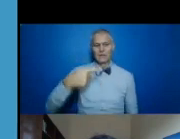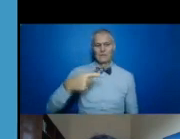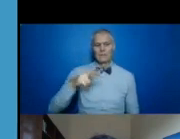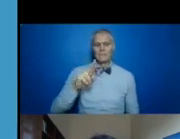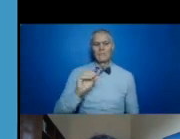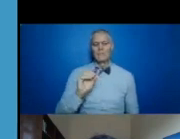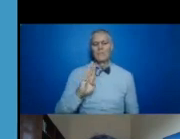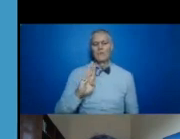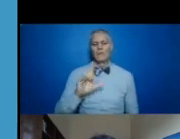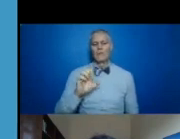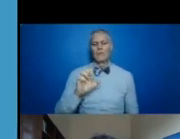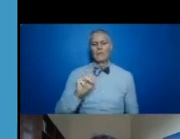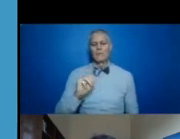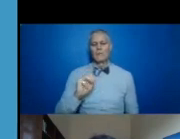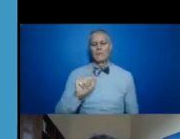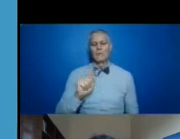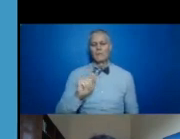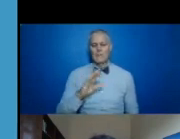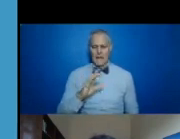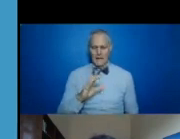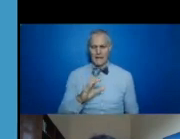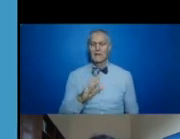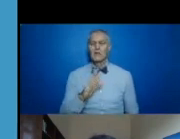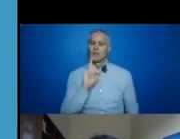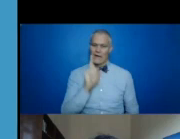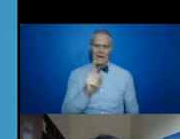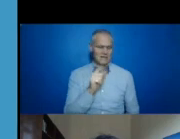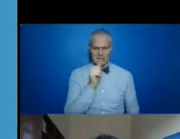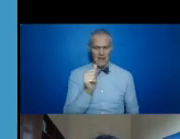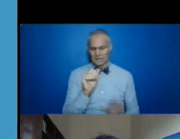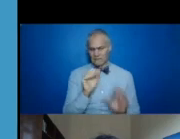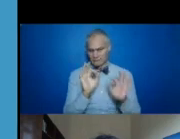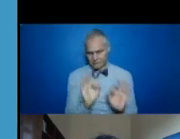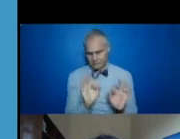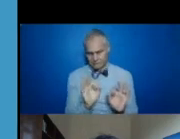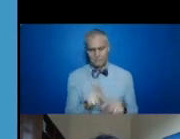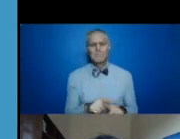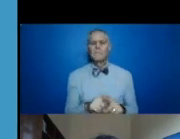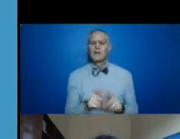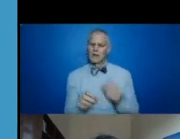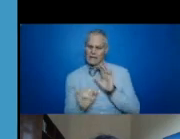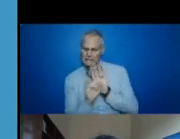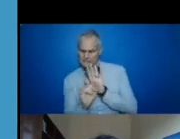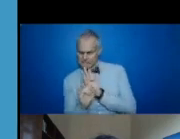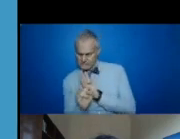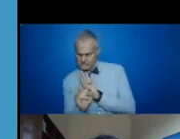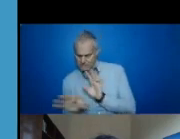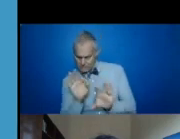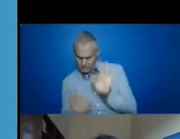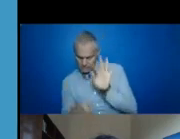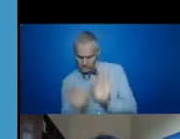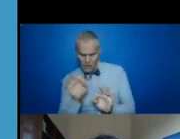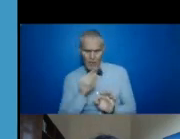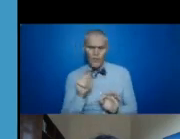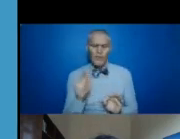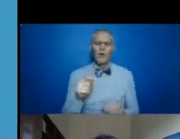is itself problematic, but we're trying to identify what the problematics are to allow people to engage directly